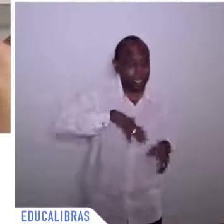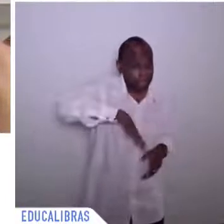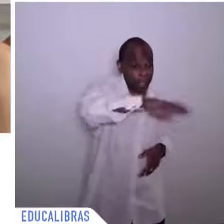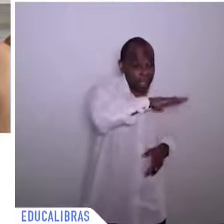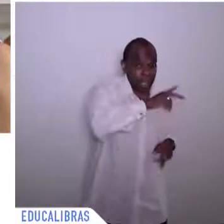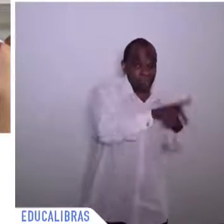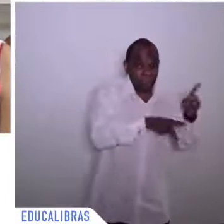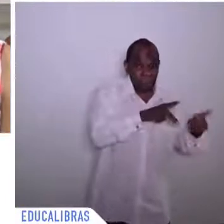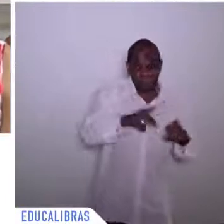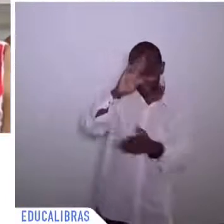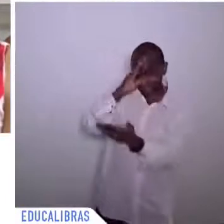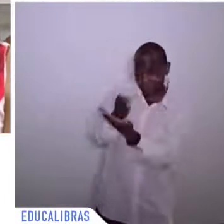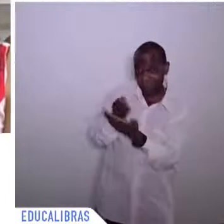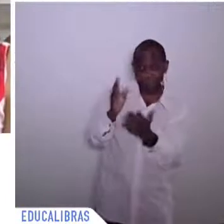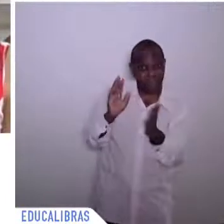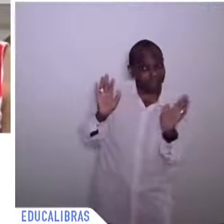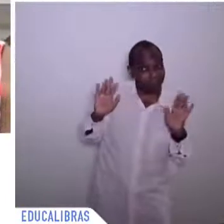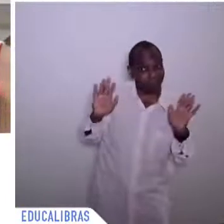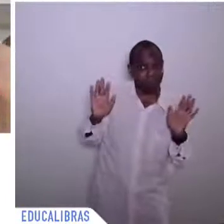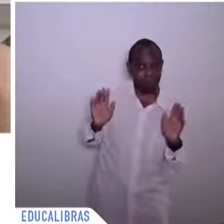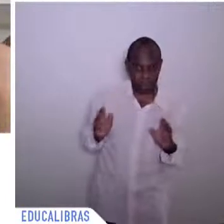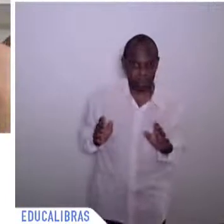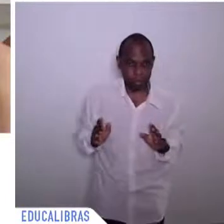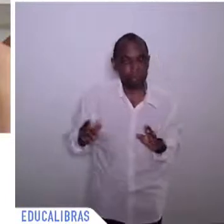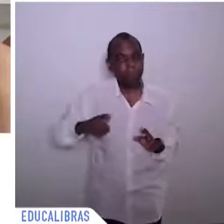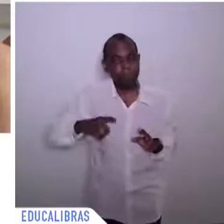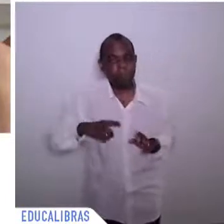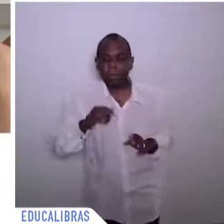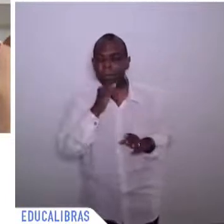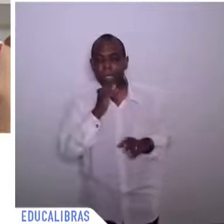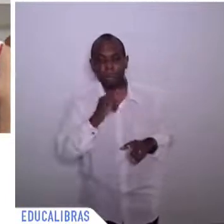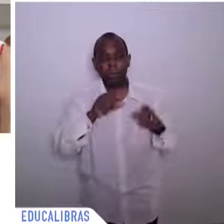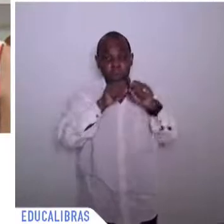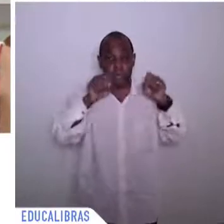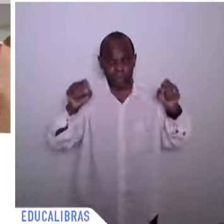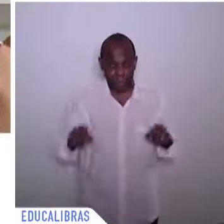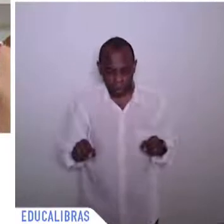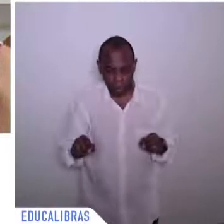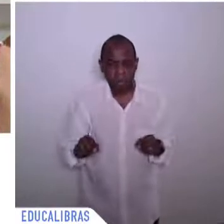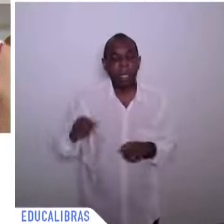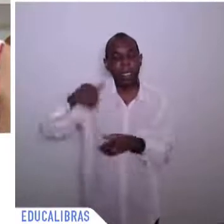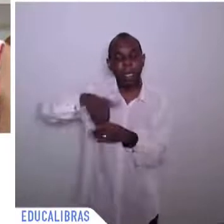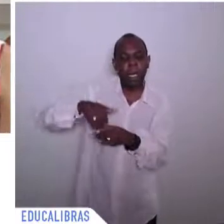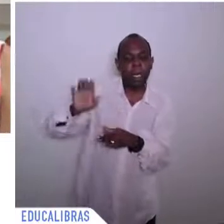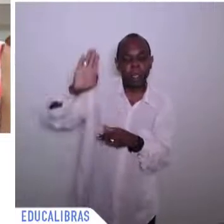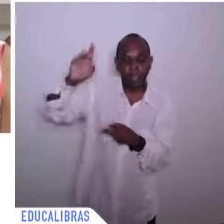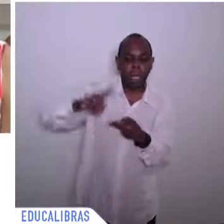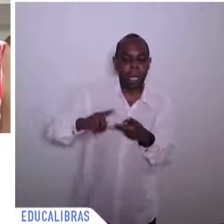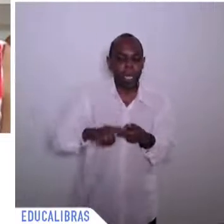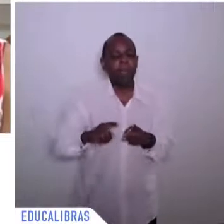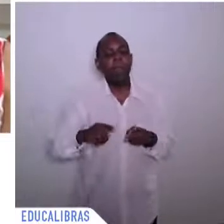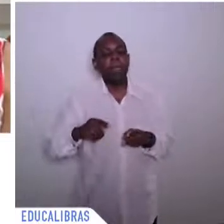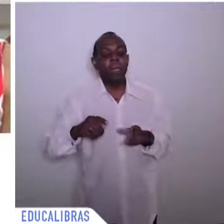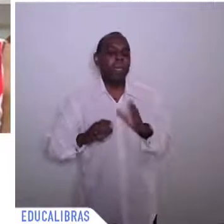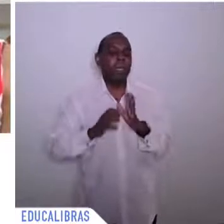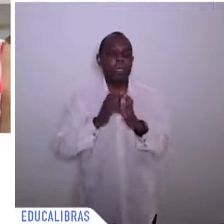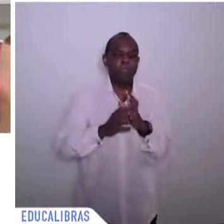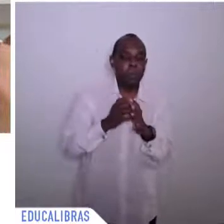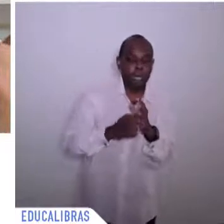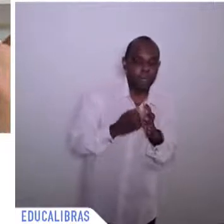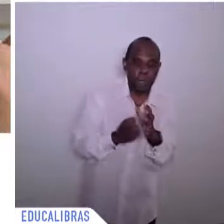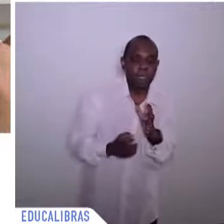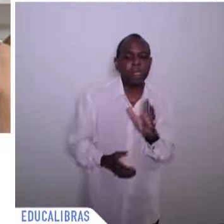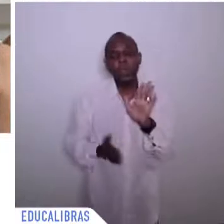and elections, it's not only an issue related to the electoral system, legislations,